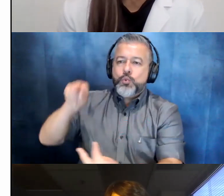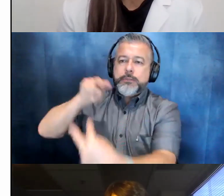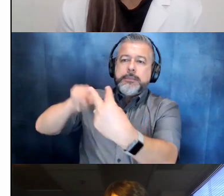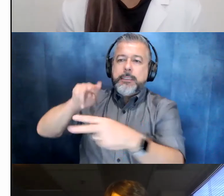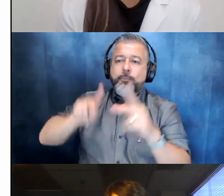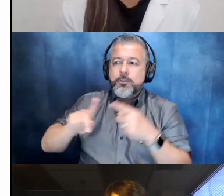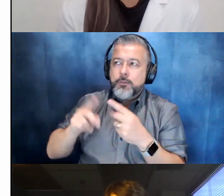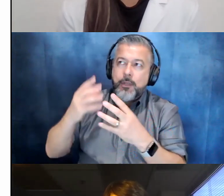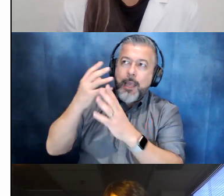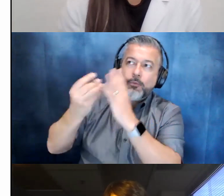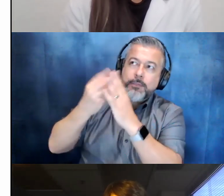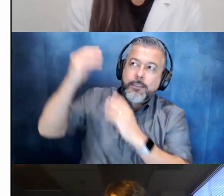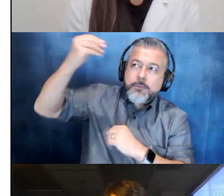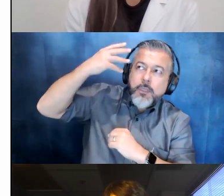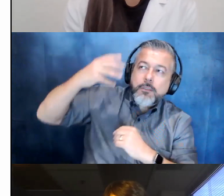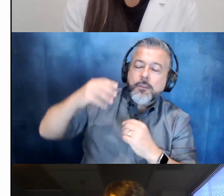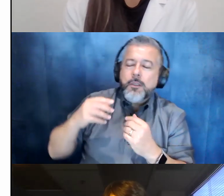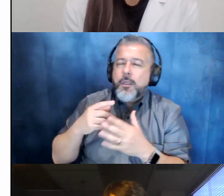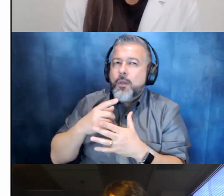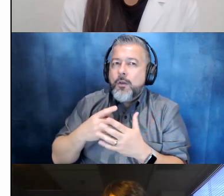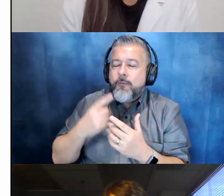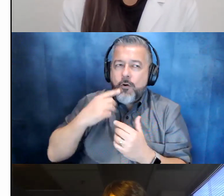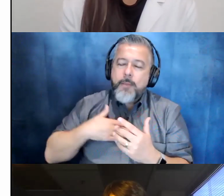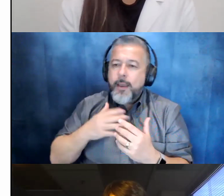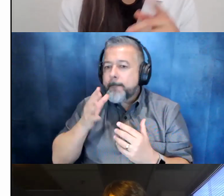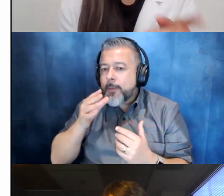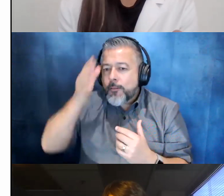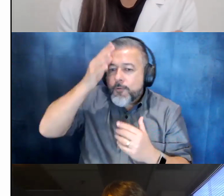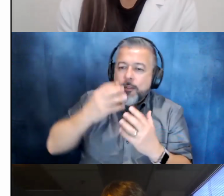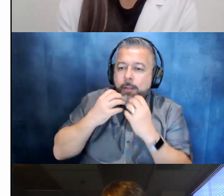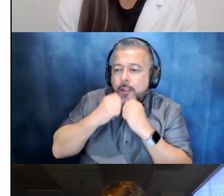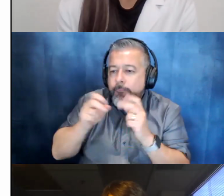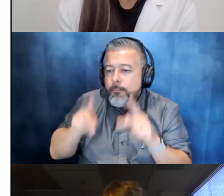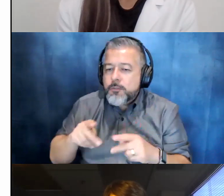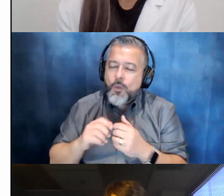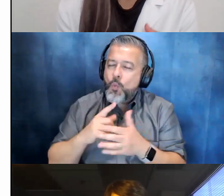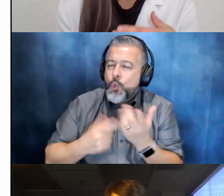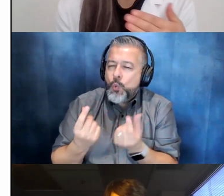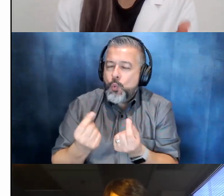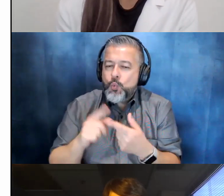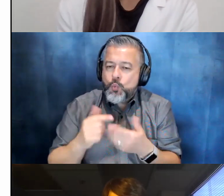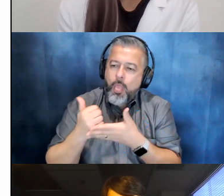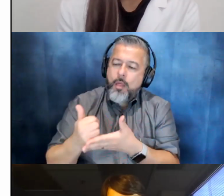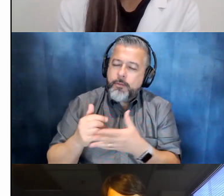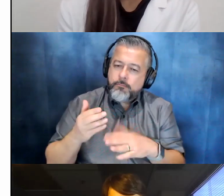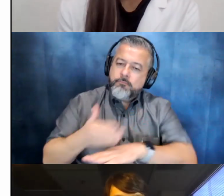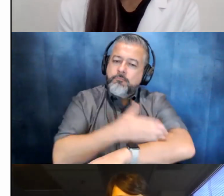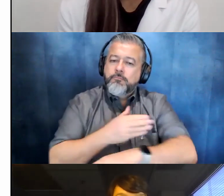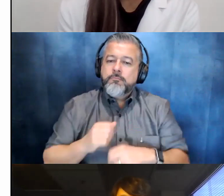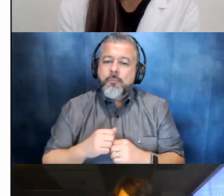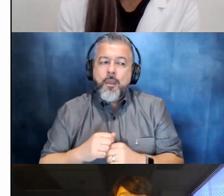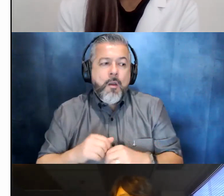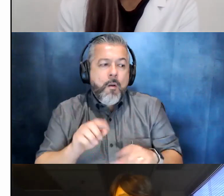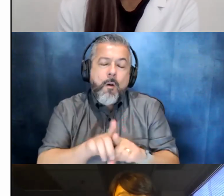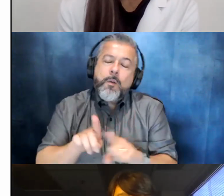one? Mm-hmm. Let me think of what else I can, the other things we talked about, like going over the medications is a